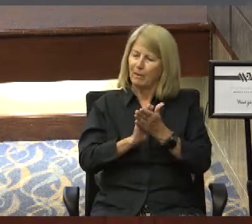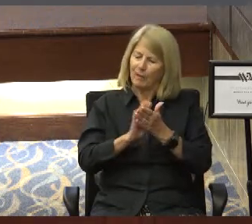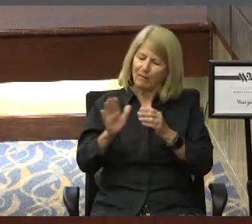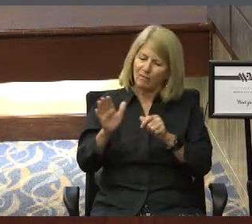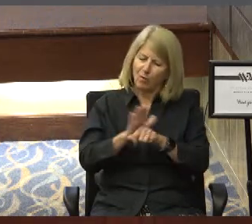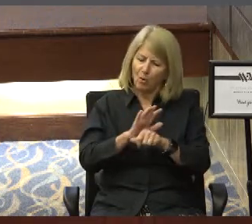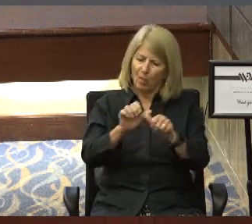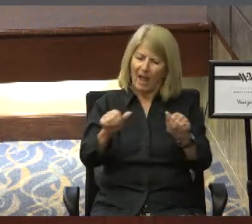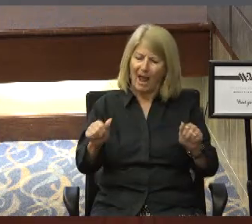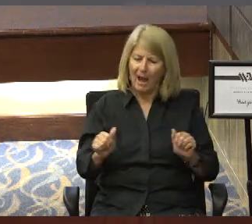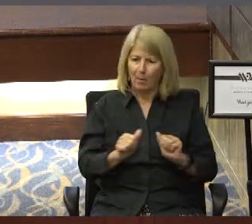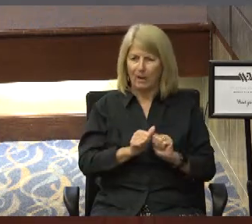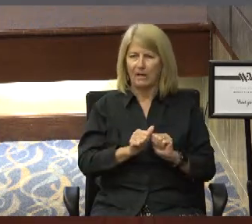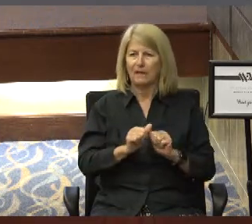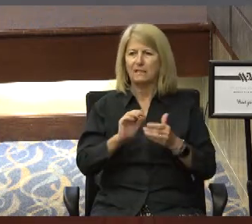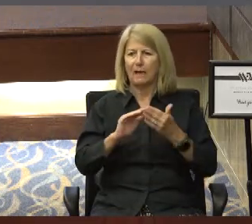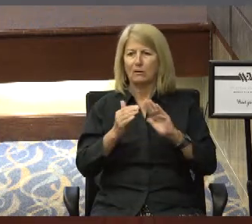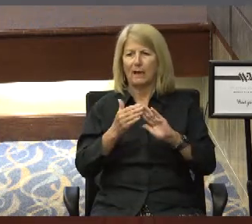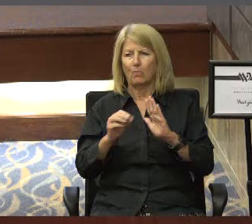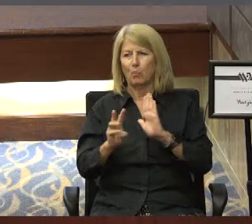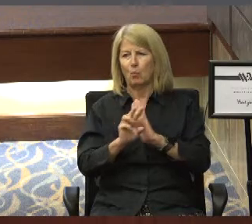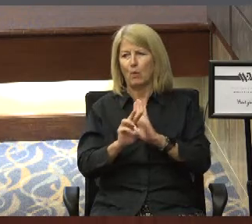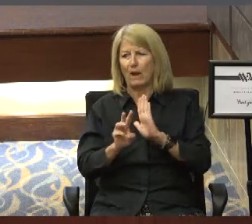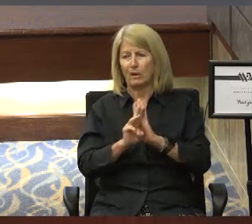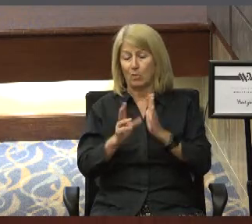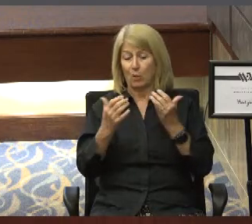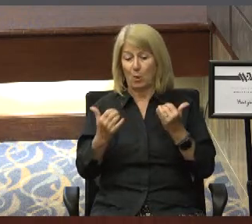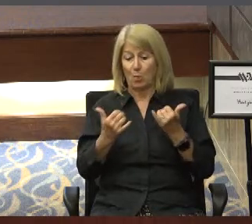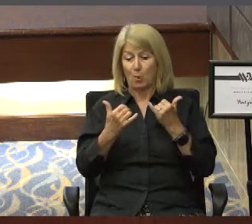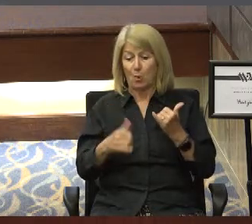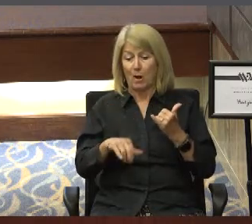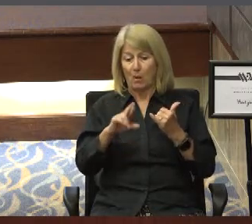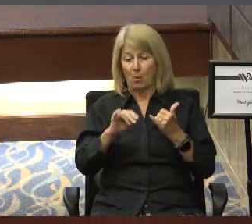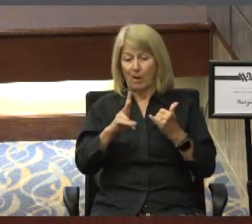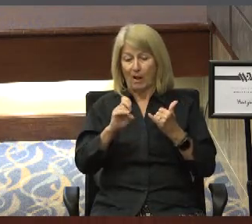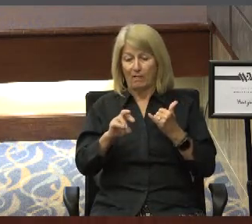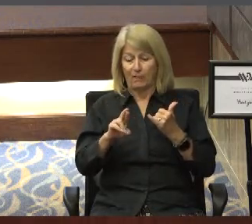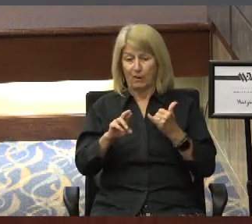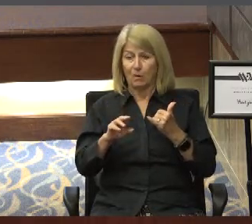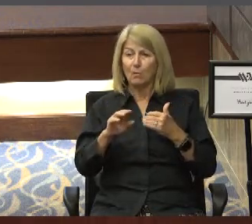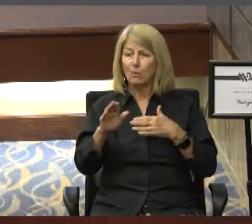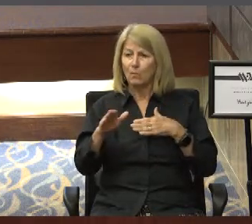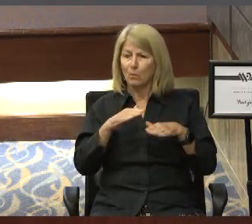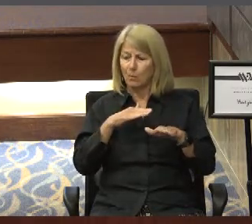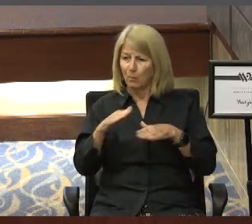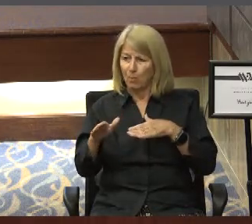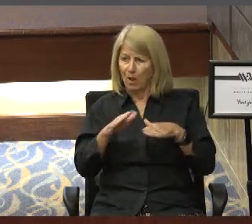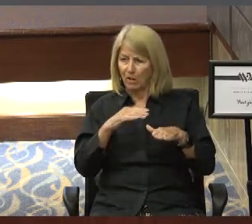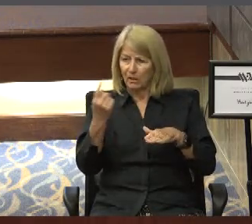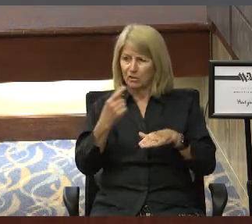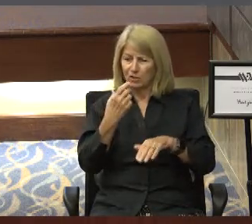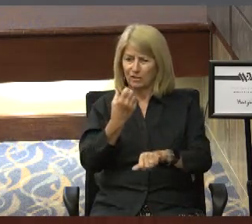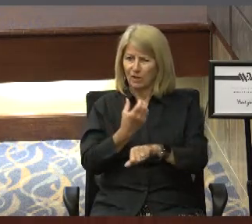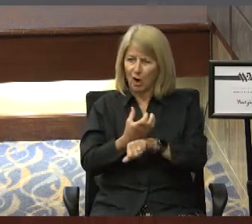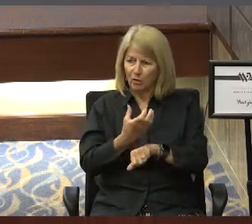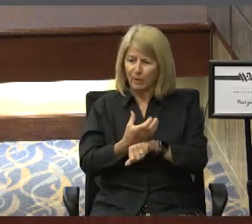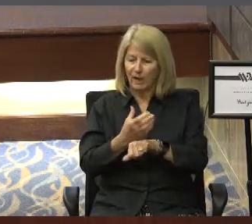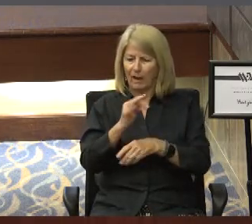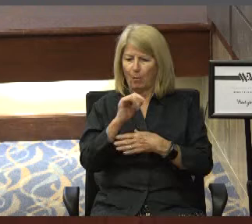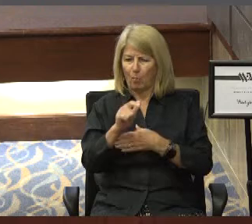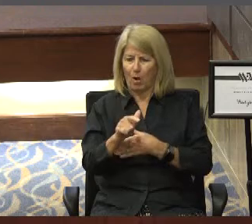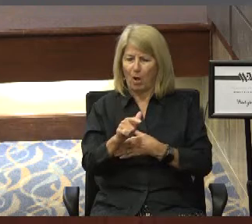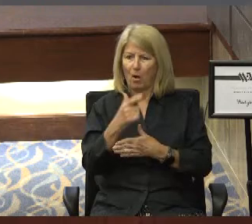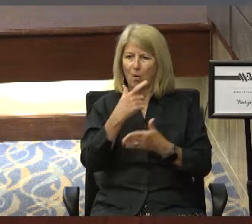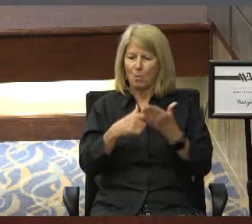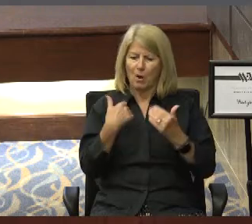area in downtown Waco. The current Riverwalk is pretty plain. When you get down to there, it's just kind of concrete and a wall, and I think what we do